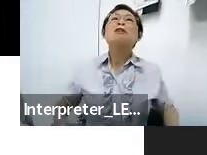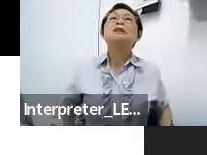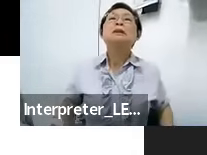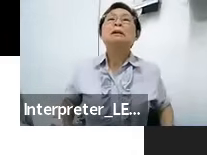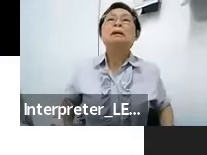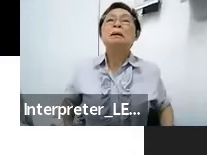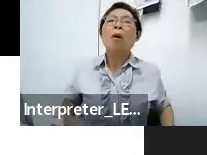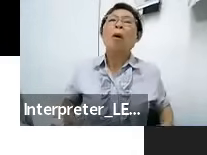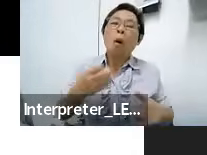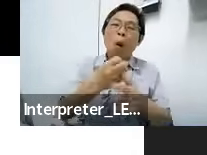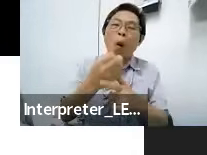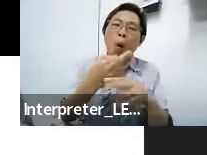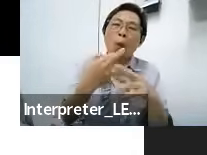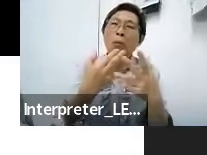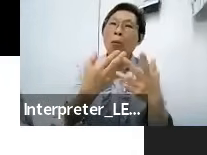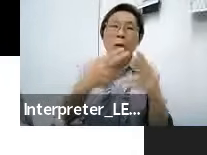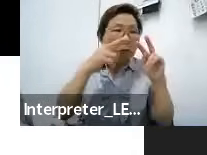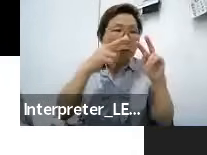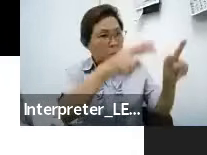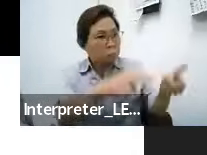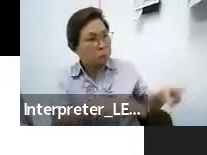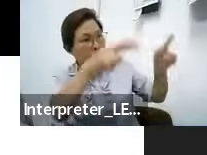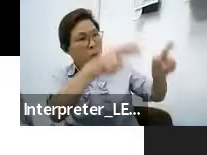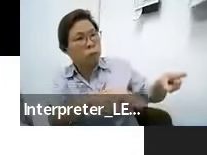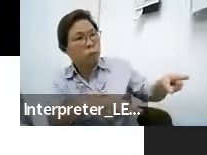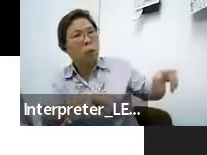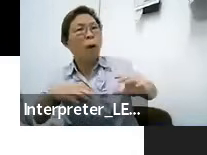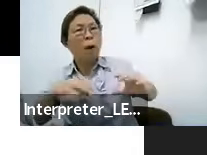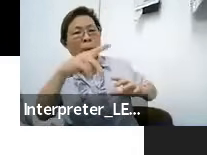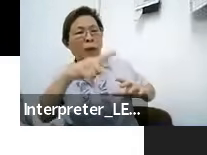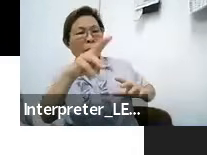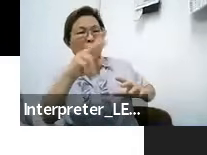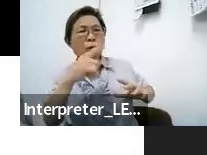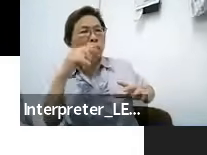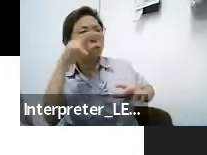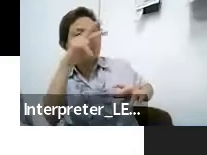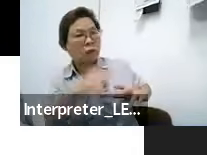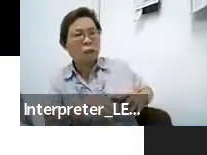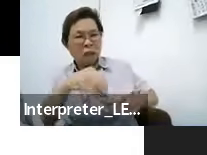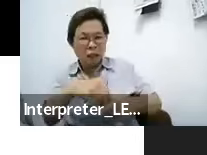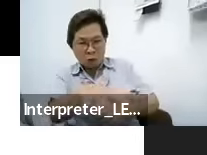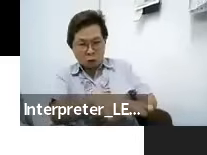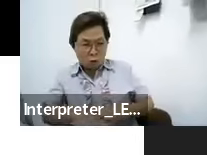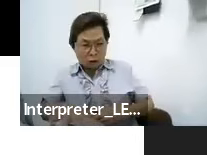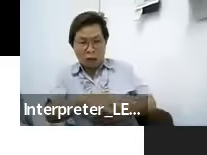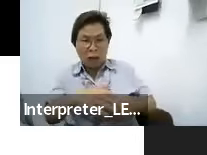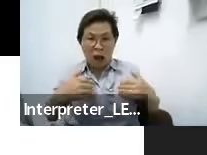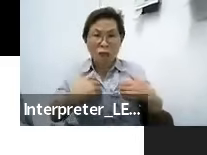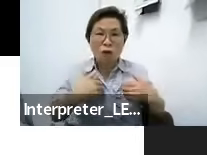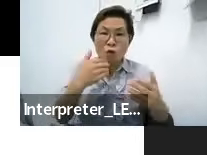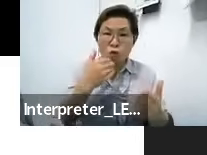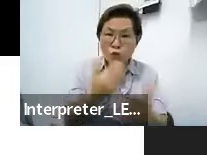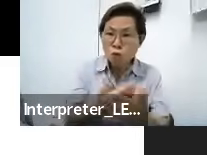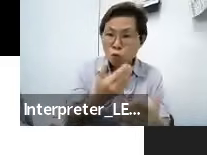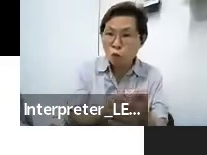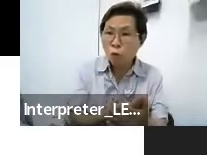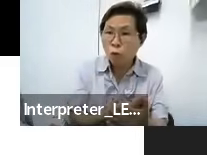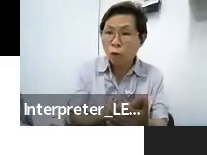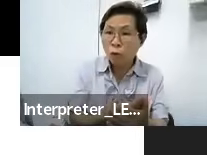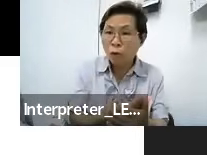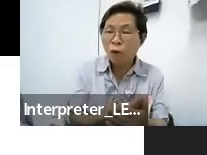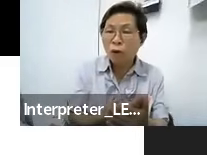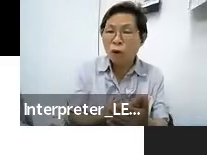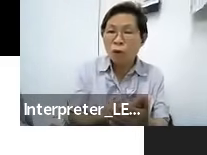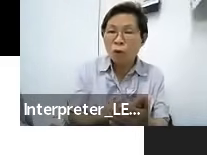hidden disabilities. Because we, in the region, we do tend to have some good provision, which could be better for